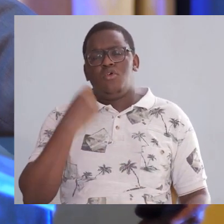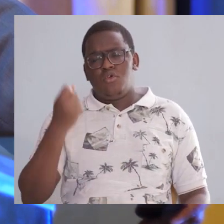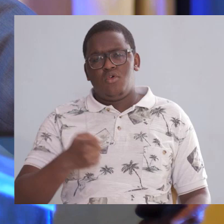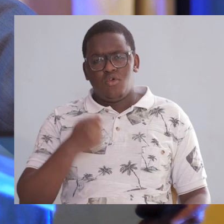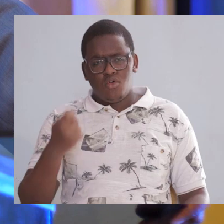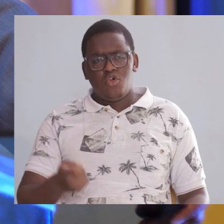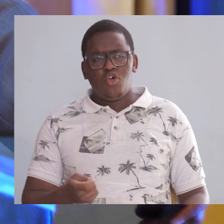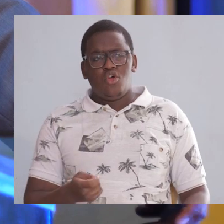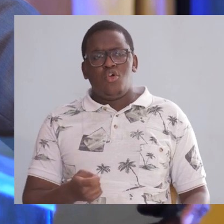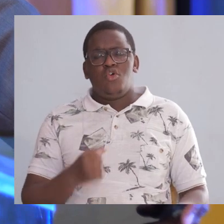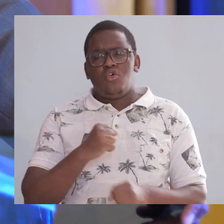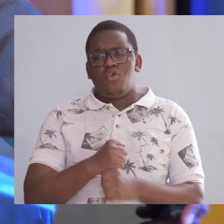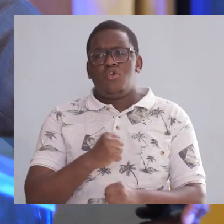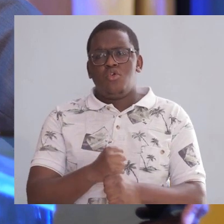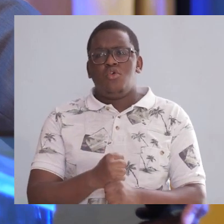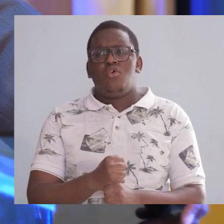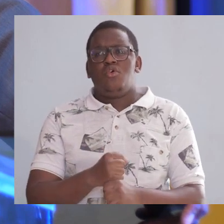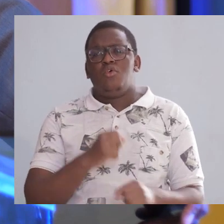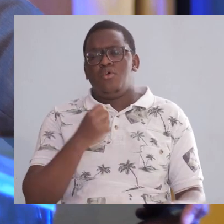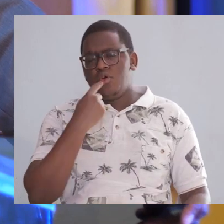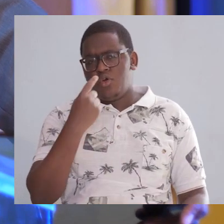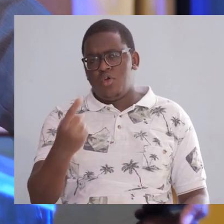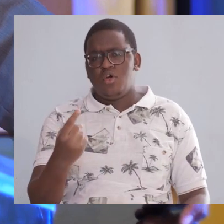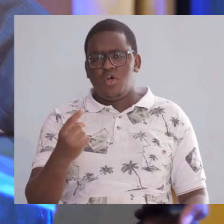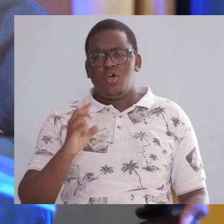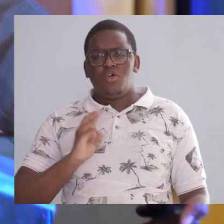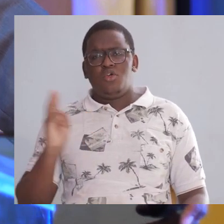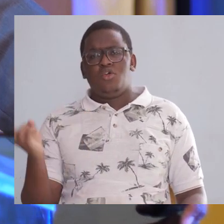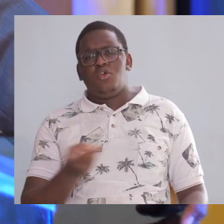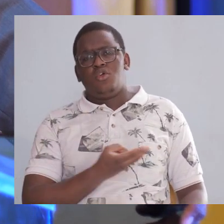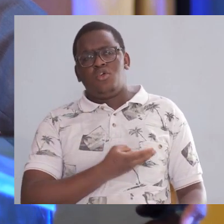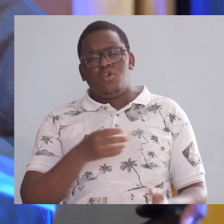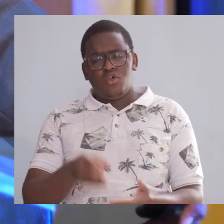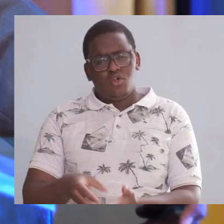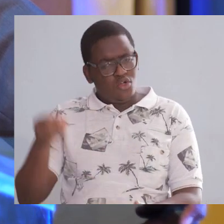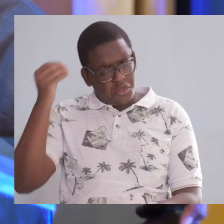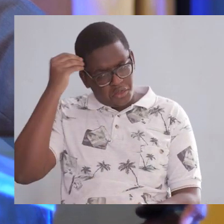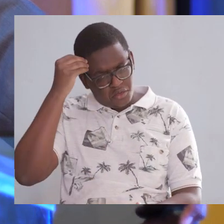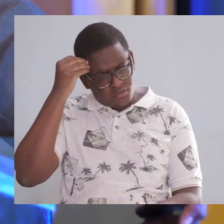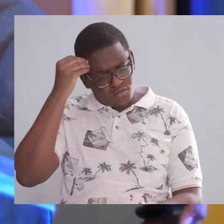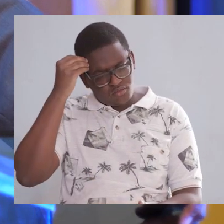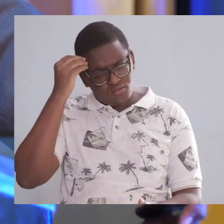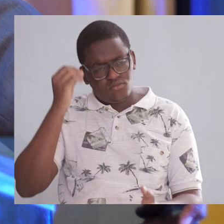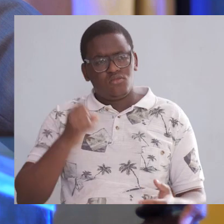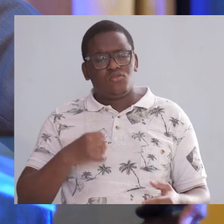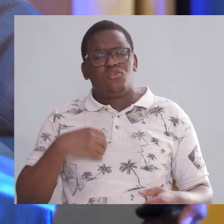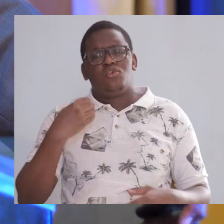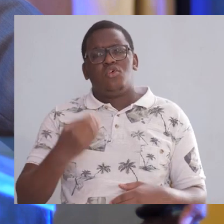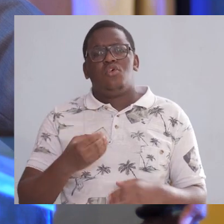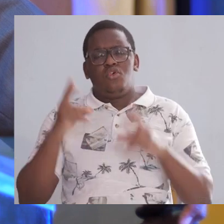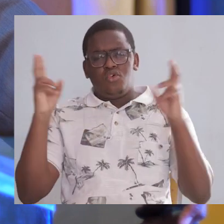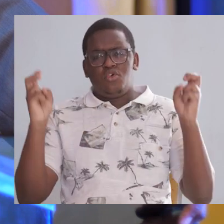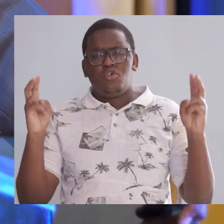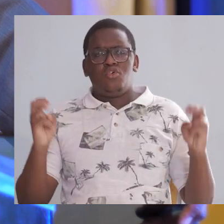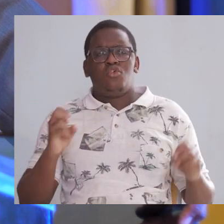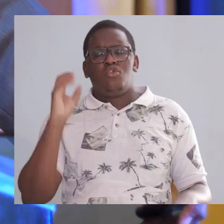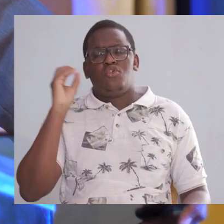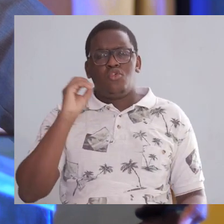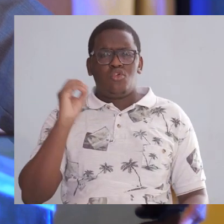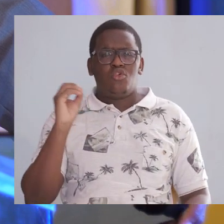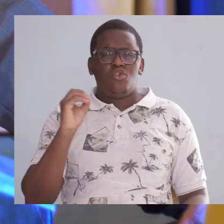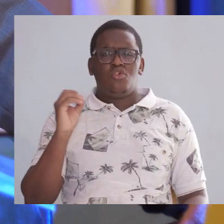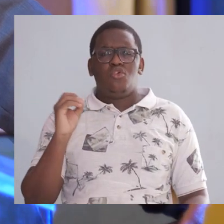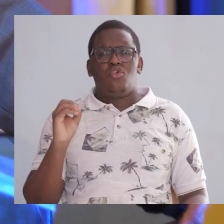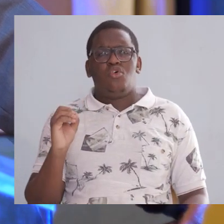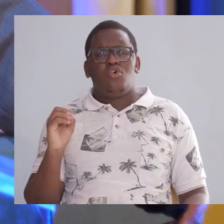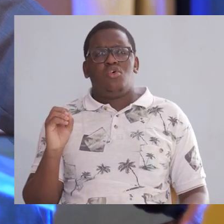it. You have spoken to us and taught us about the issue of not stealing. Lord, where we have found